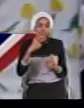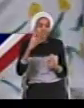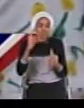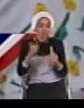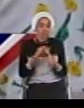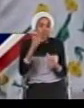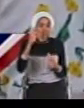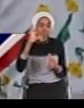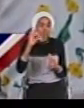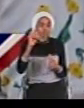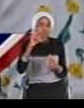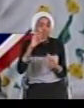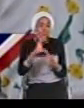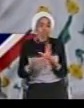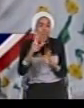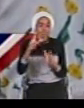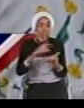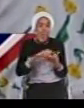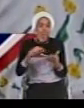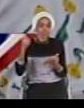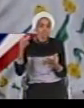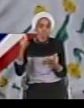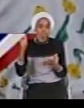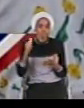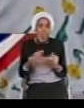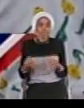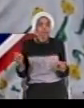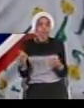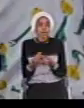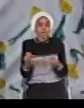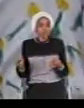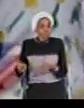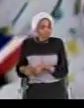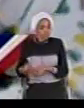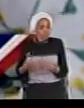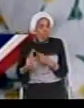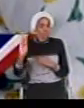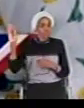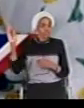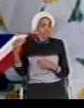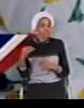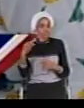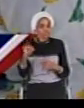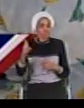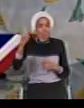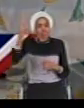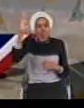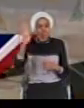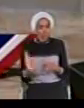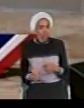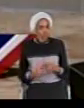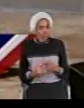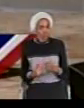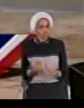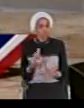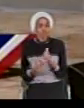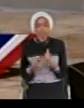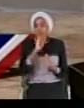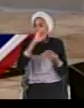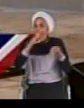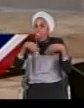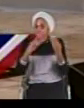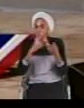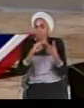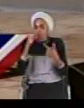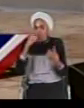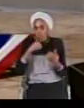10, 1 Corinthians chapter 3, verse 10, according to the grace of God, which is given